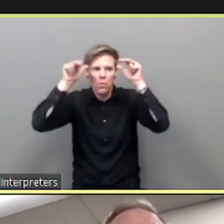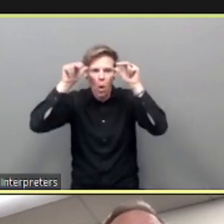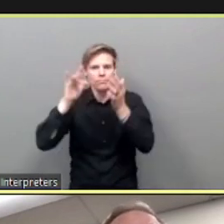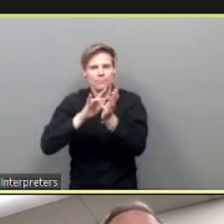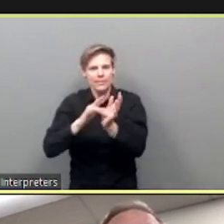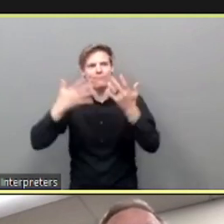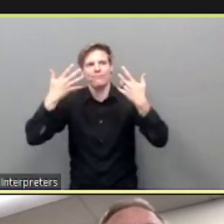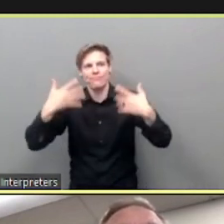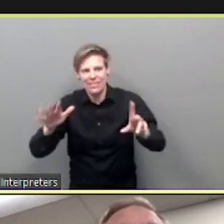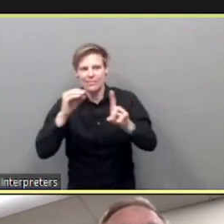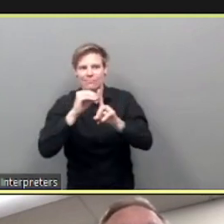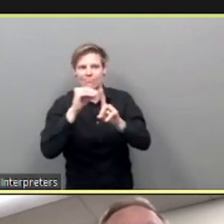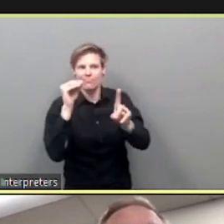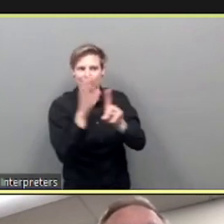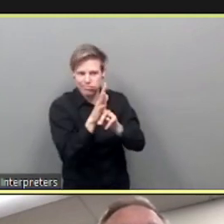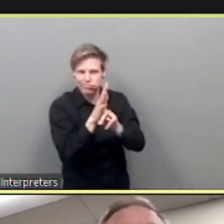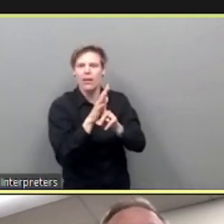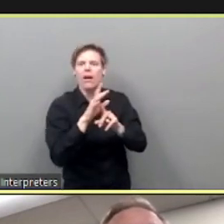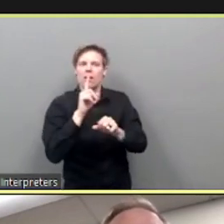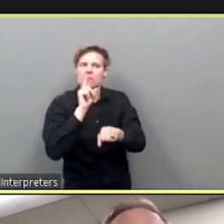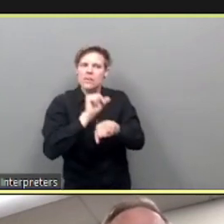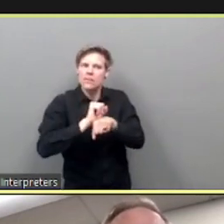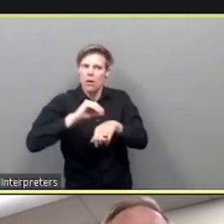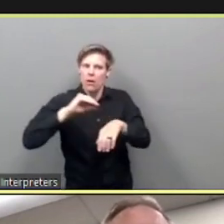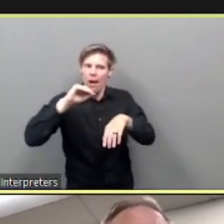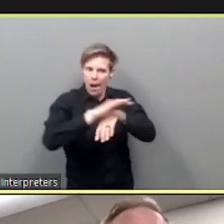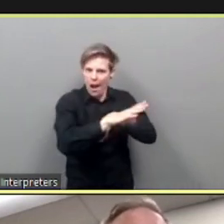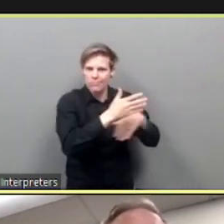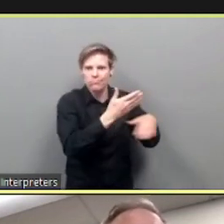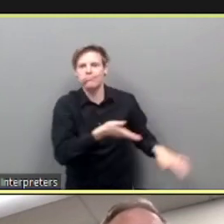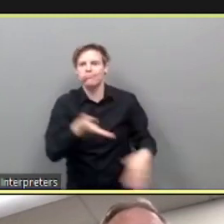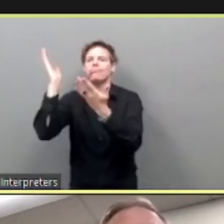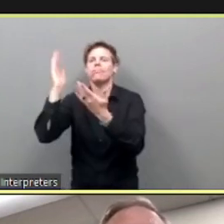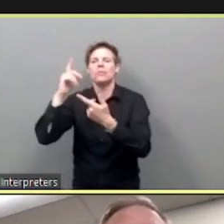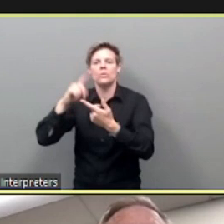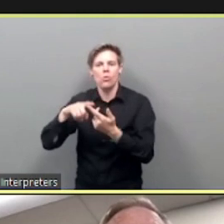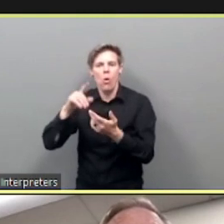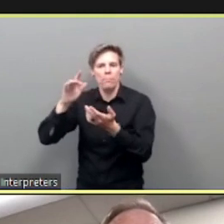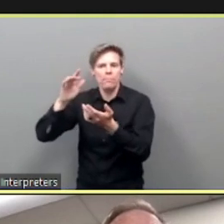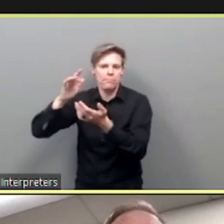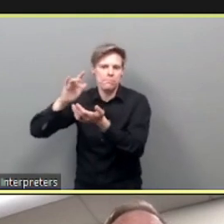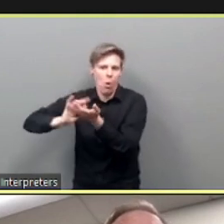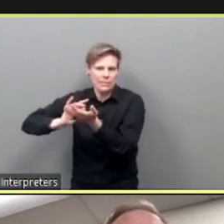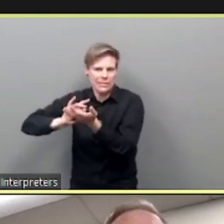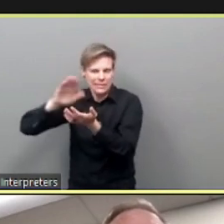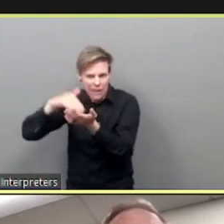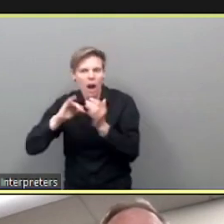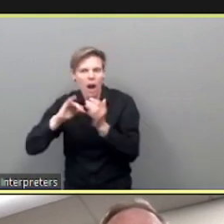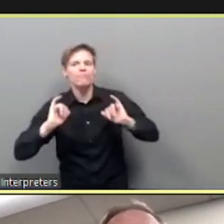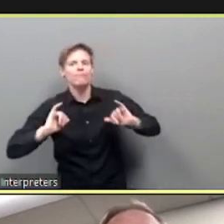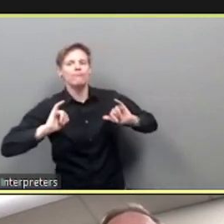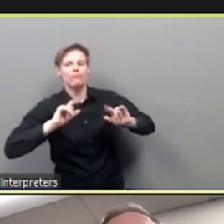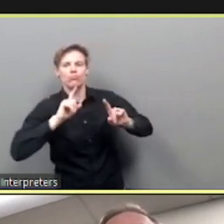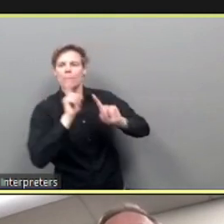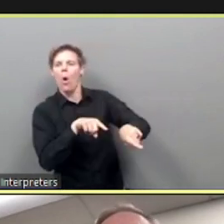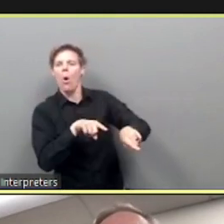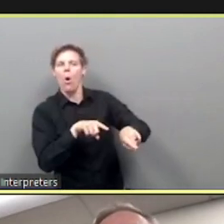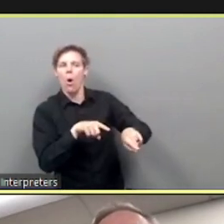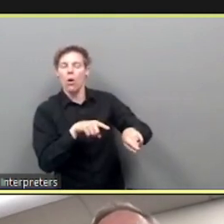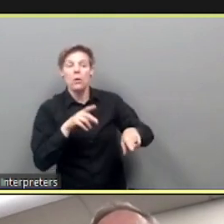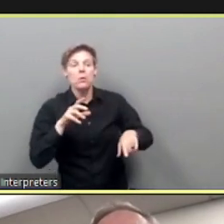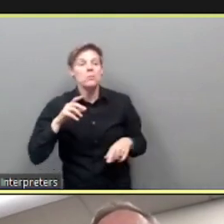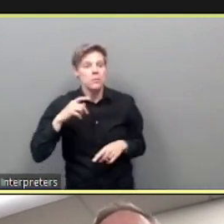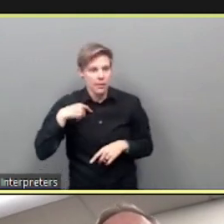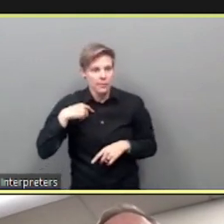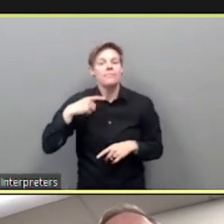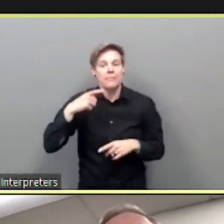effects reported to the Poison Control Center. You'll remember this came up when we learned about a couple deaths. We required reporting, and you can see reporting